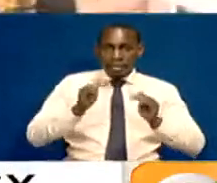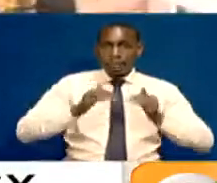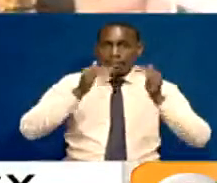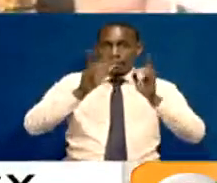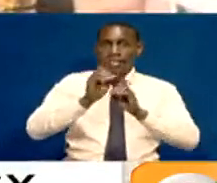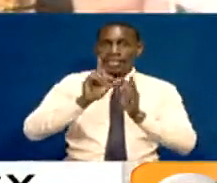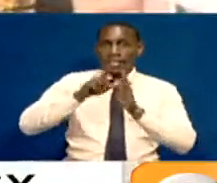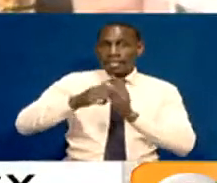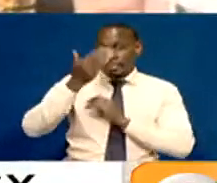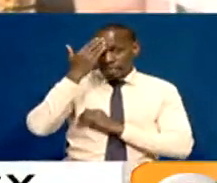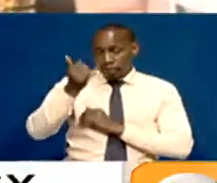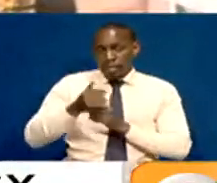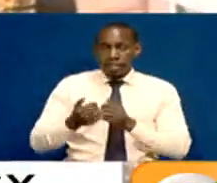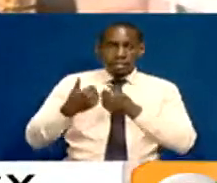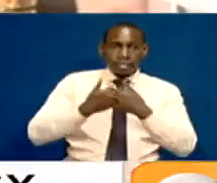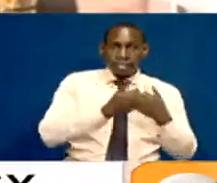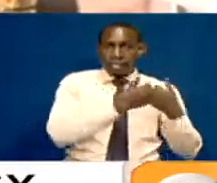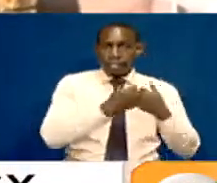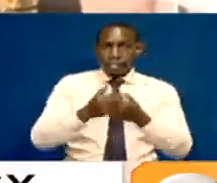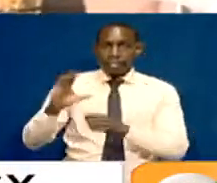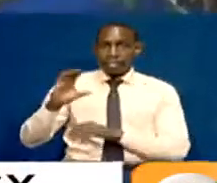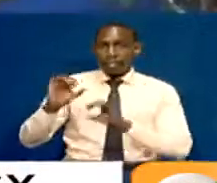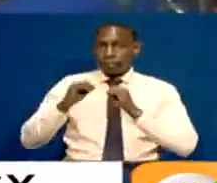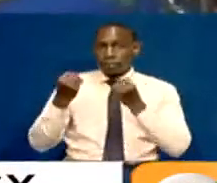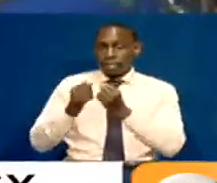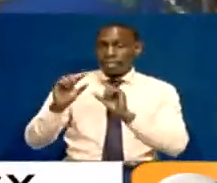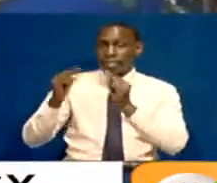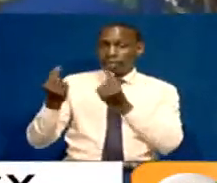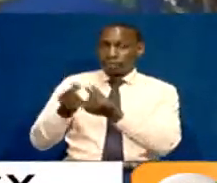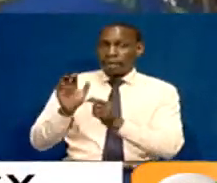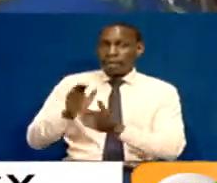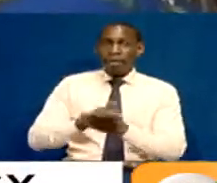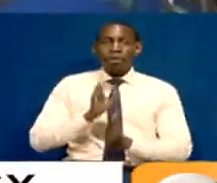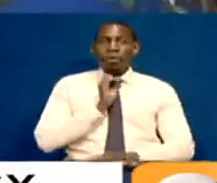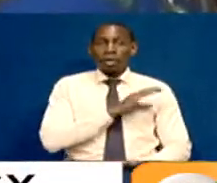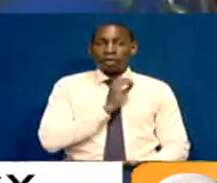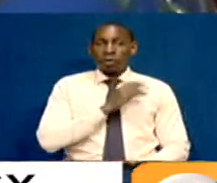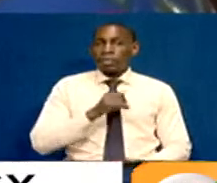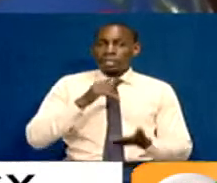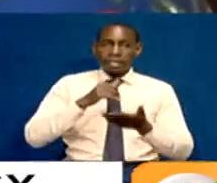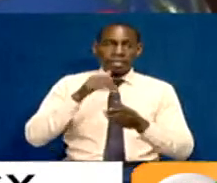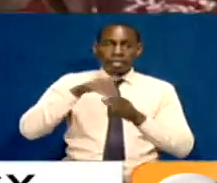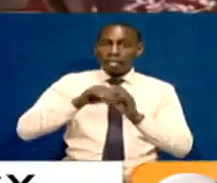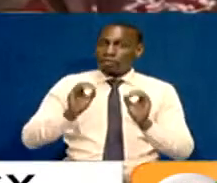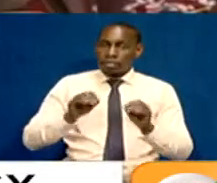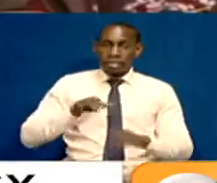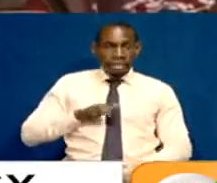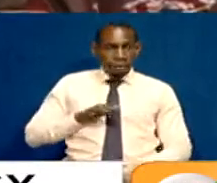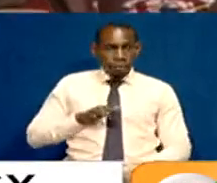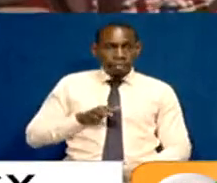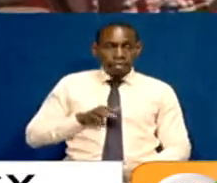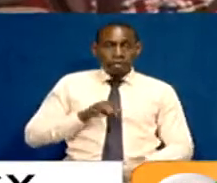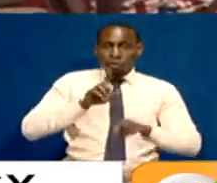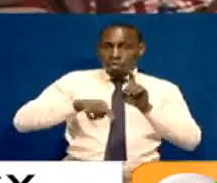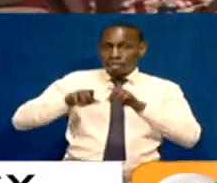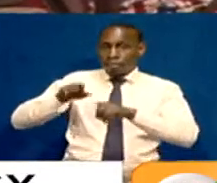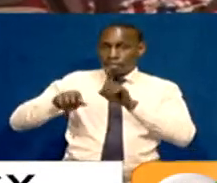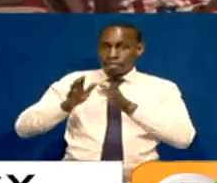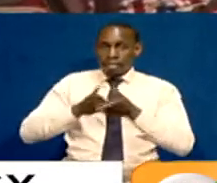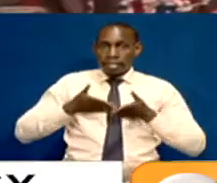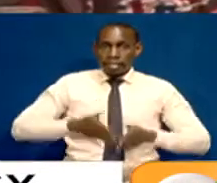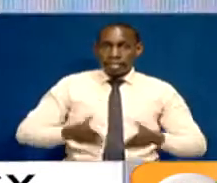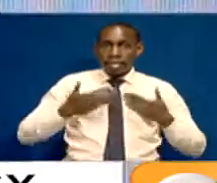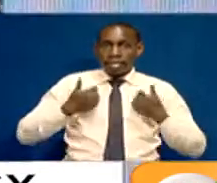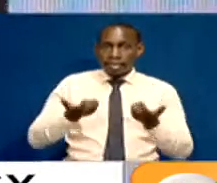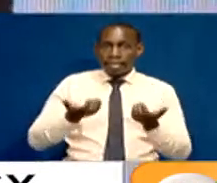later date due to pushbacks from the civil society groups who protested non-inclusivity of women in their diverse reproductive